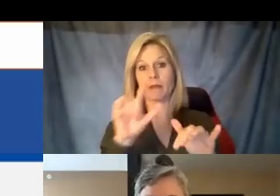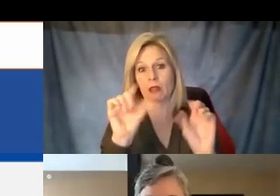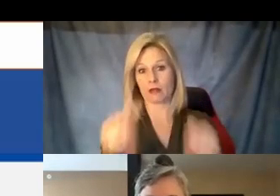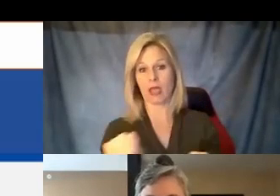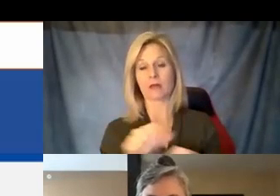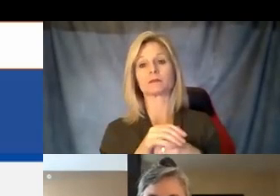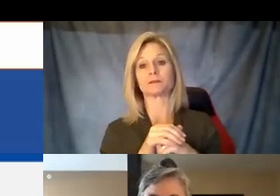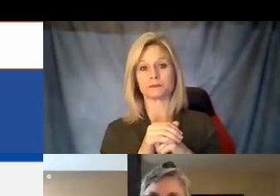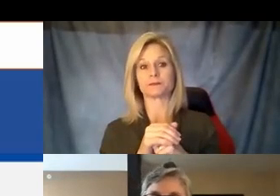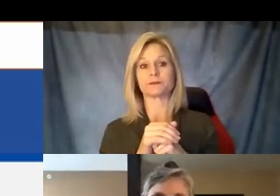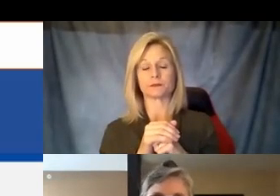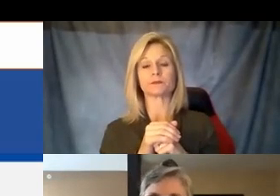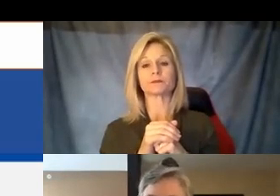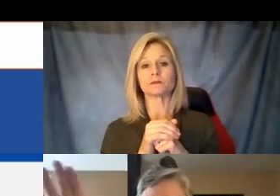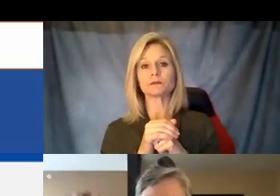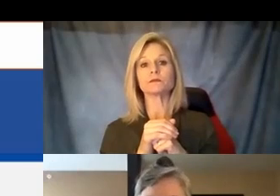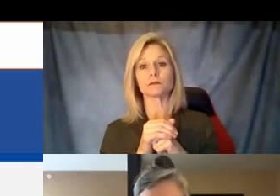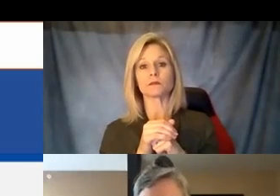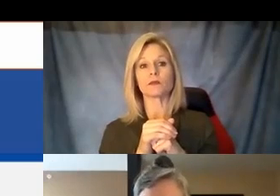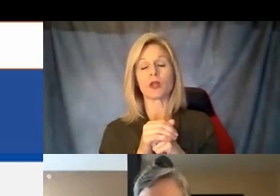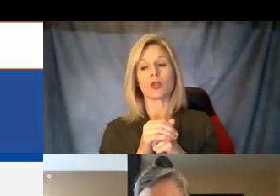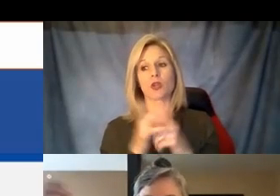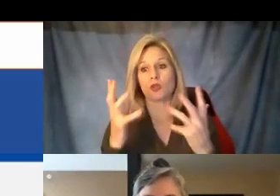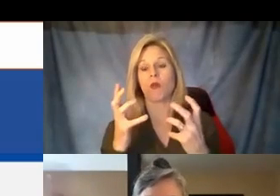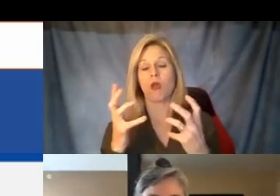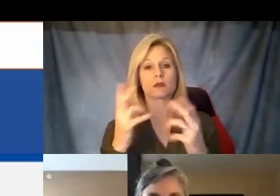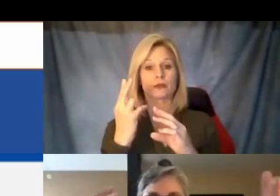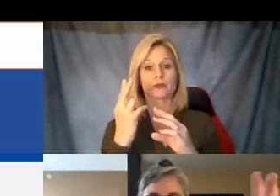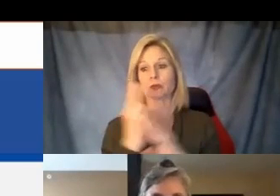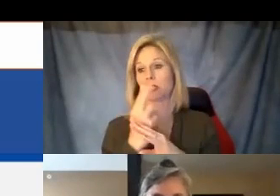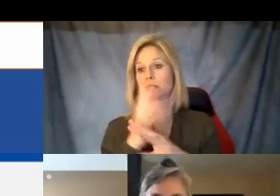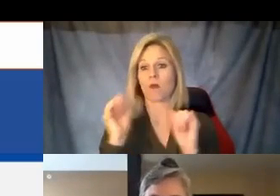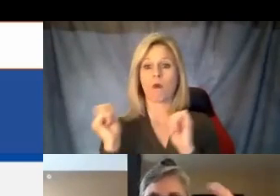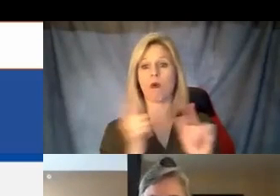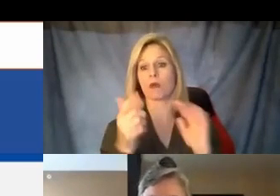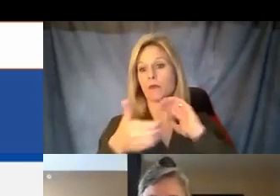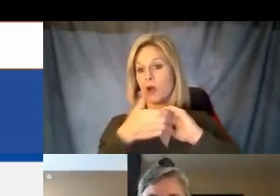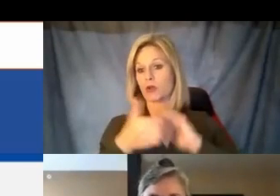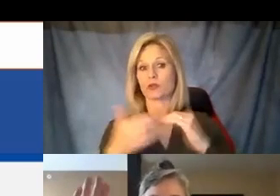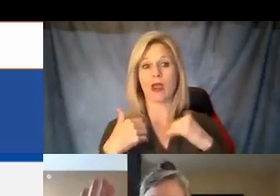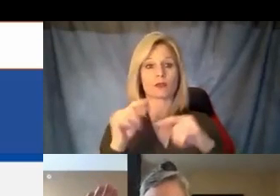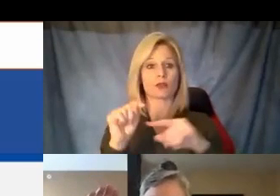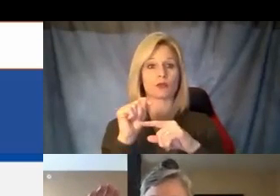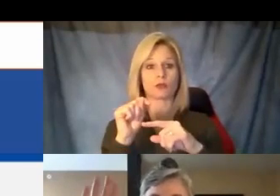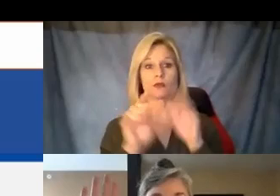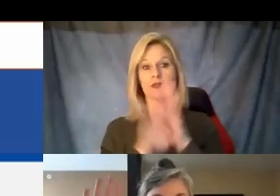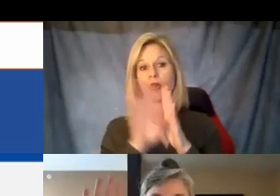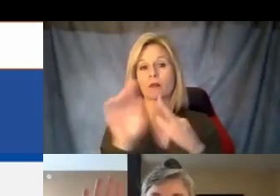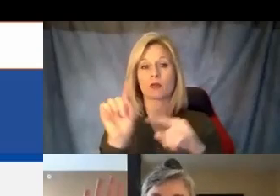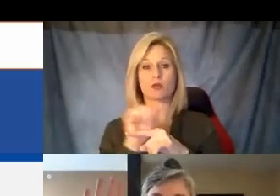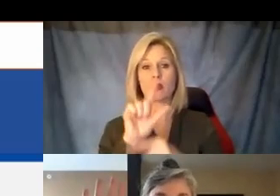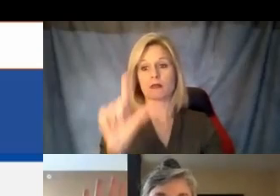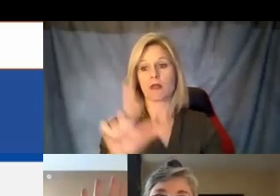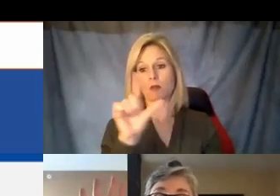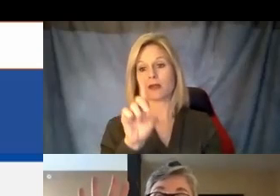that we're doing. You want to leverage all the partners that you have in building a training library. Now, Dave walked you